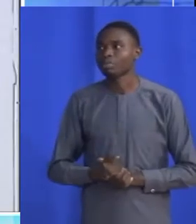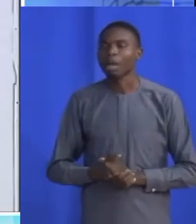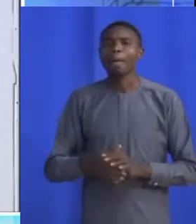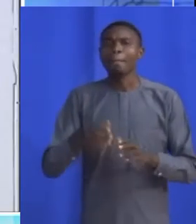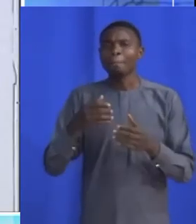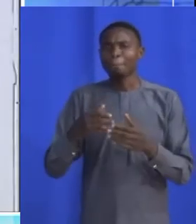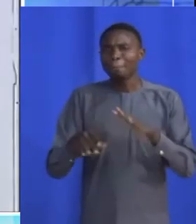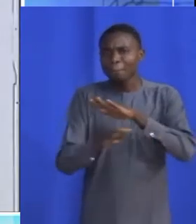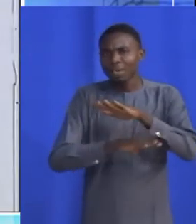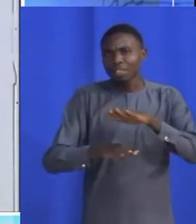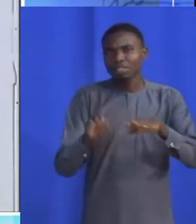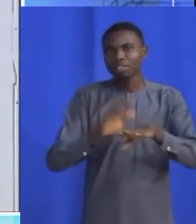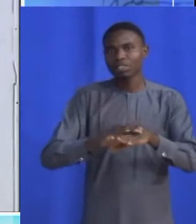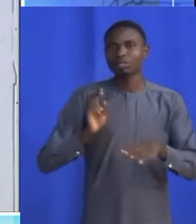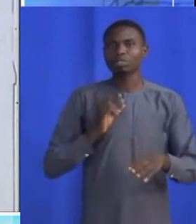Secondly,